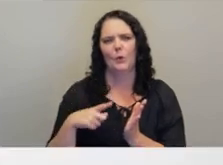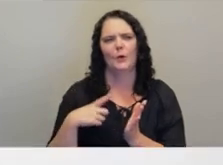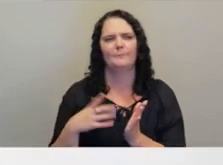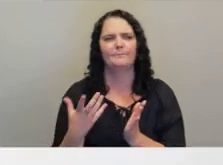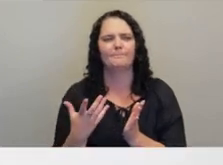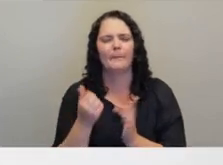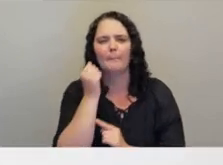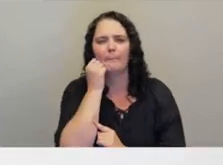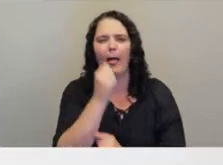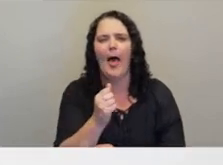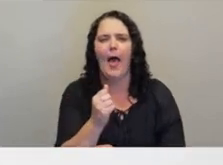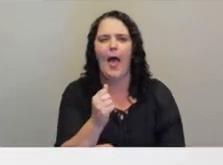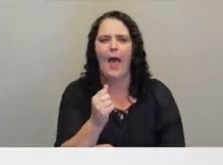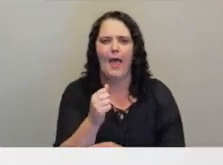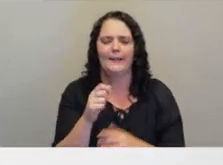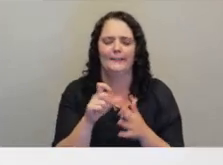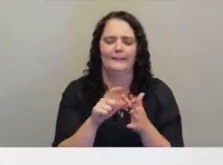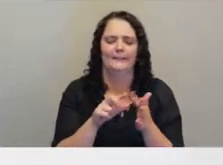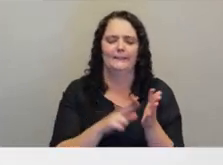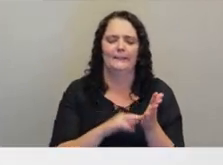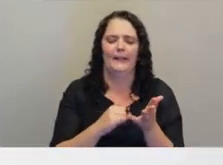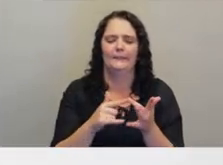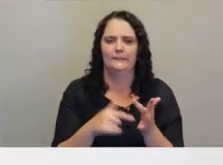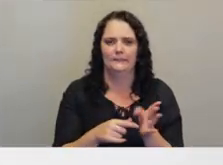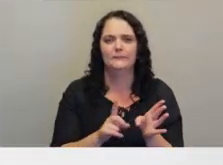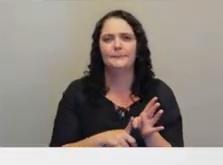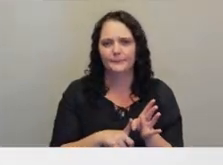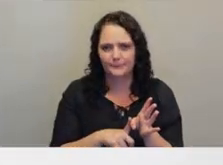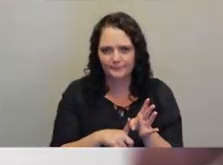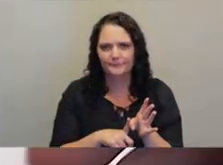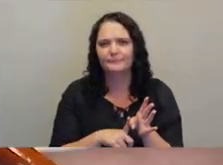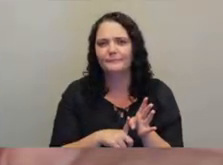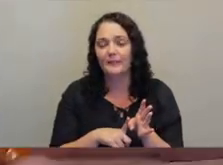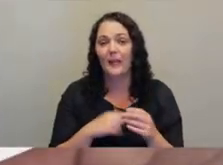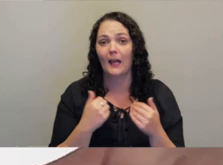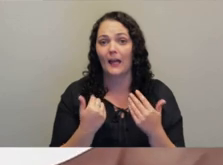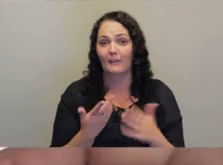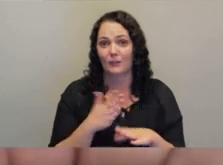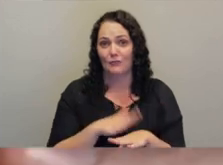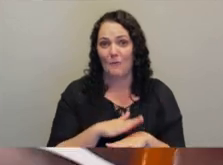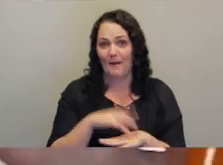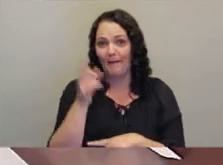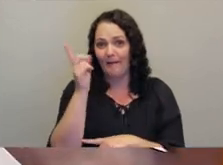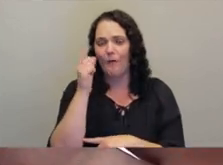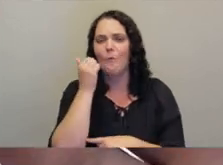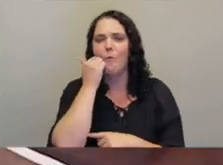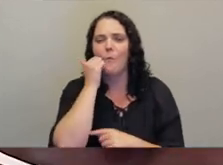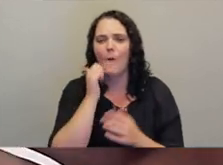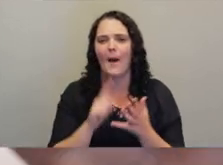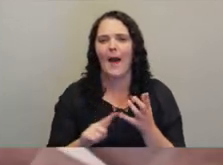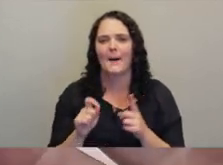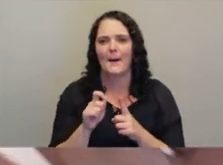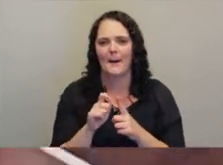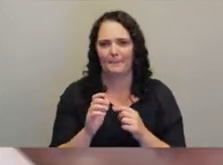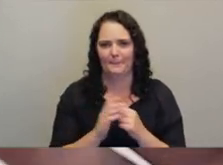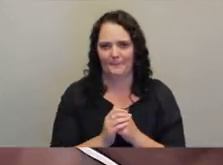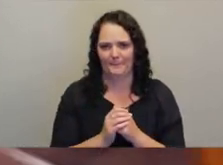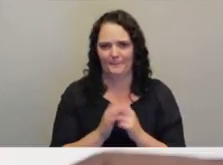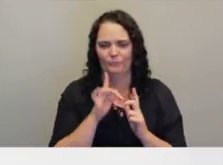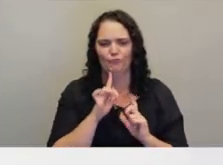it's a little bit blacker, and so it'll be easy for you to see. And let's just do a little bit of a warm-up this morning. So let's take about, let's